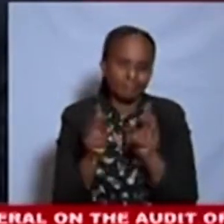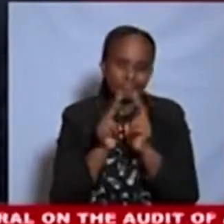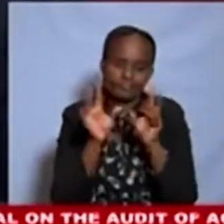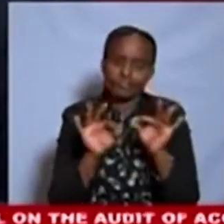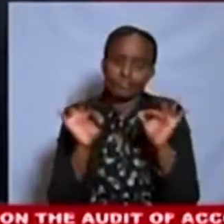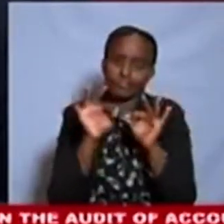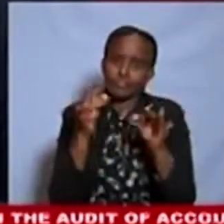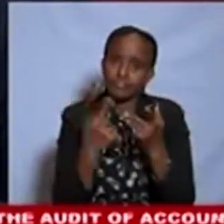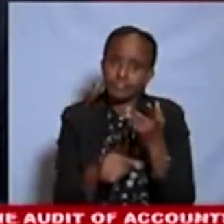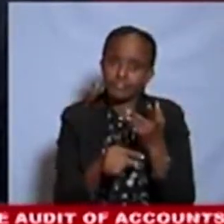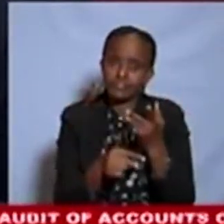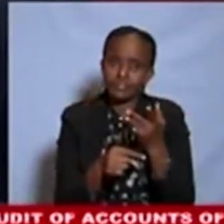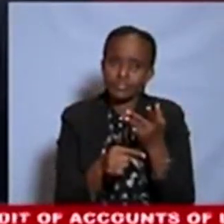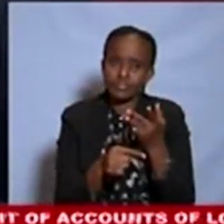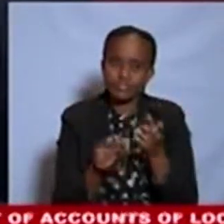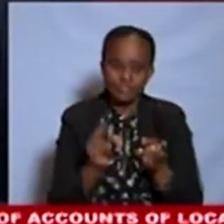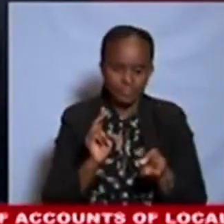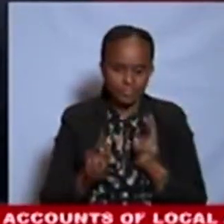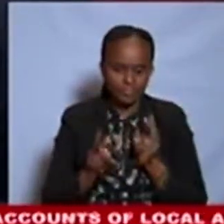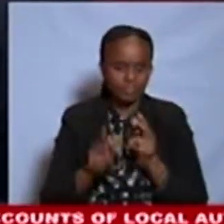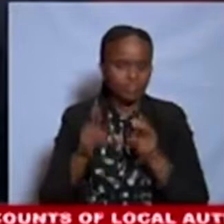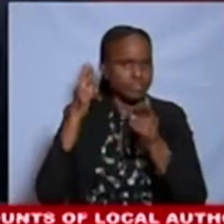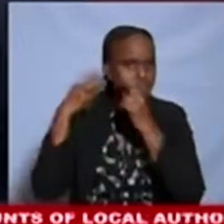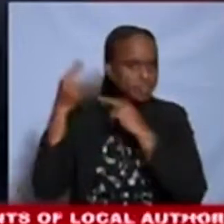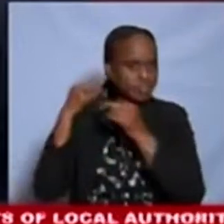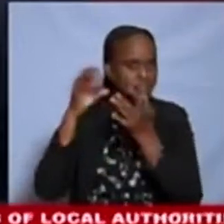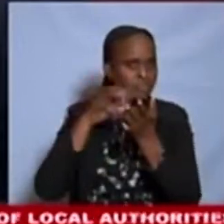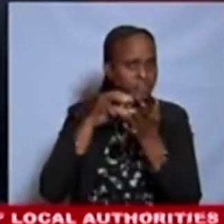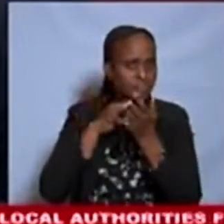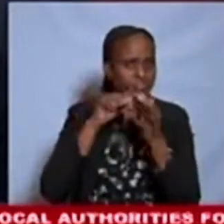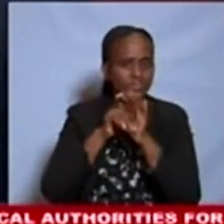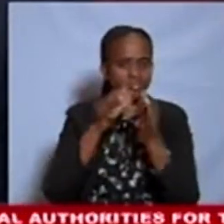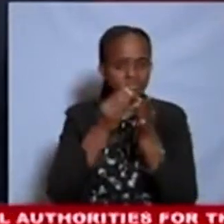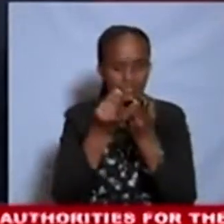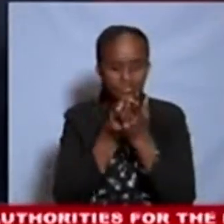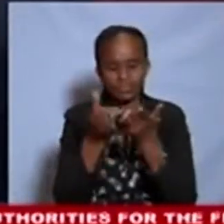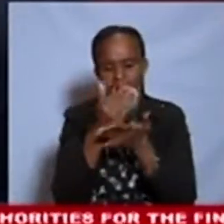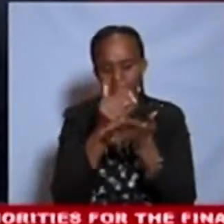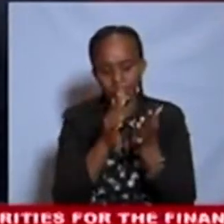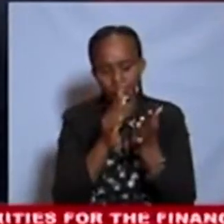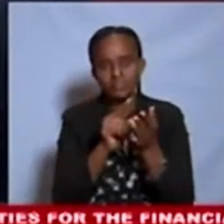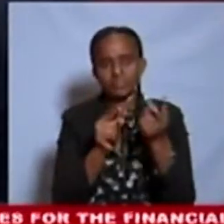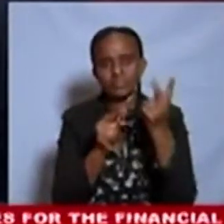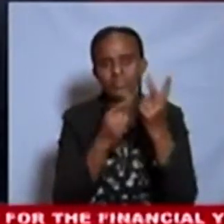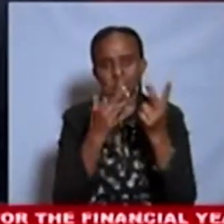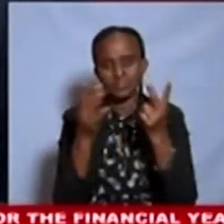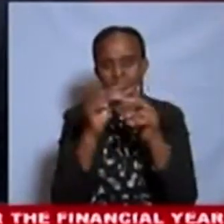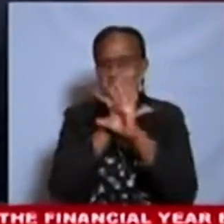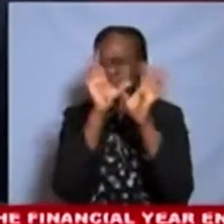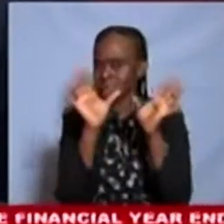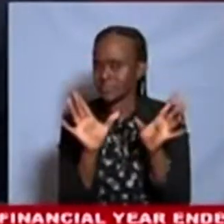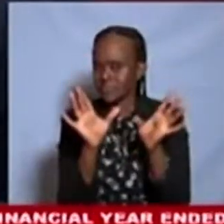is urgently review the case of that revenue collector. Two things are clear.